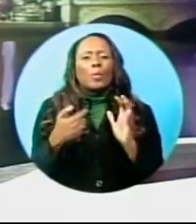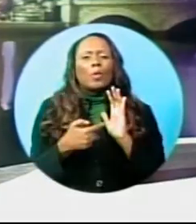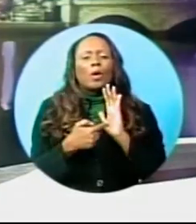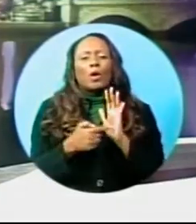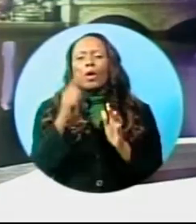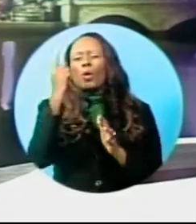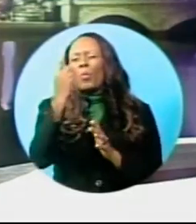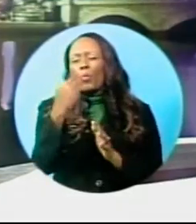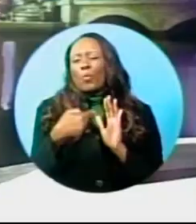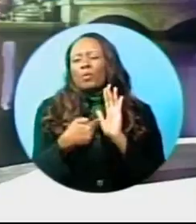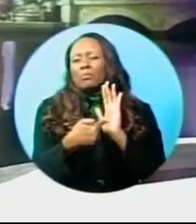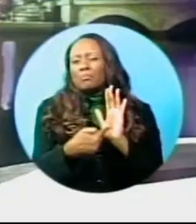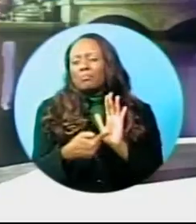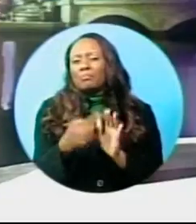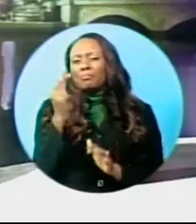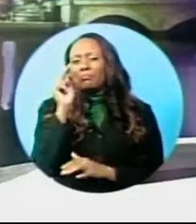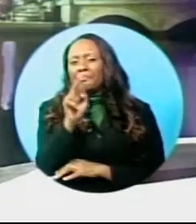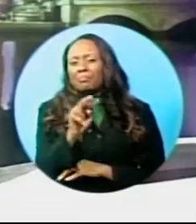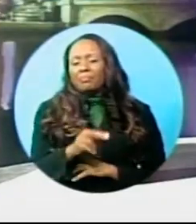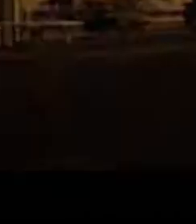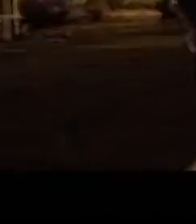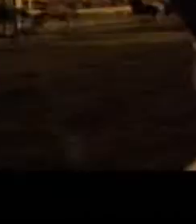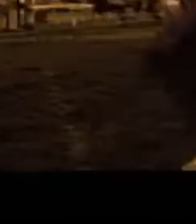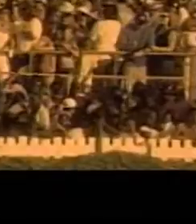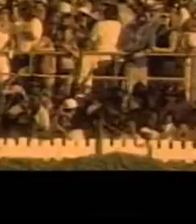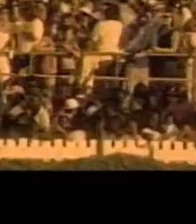come Saturday. Here's Anne-Marie Burke.